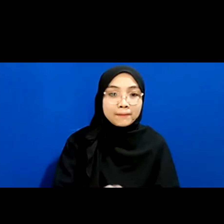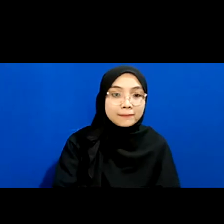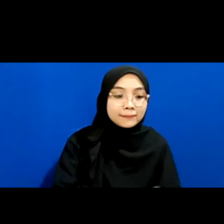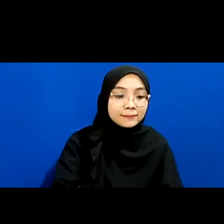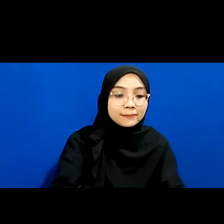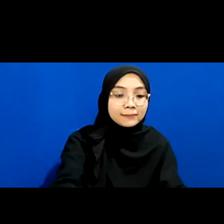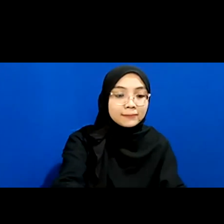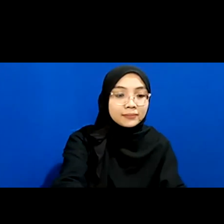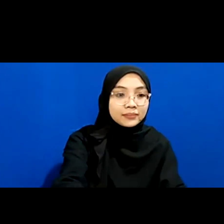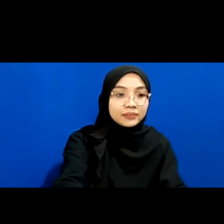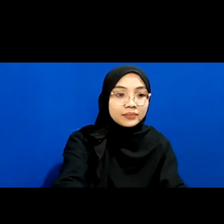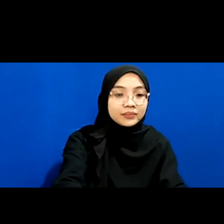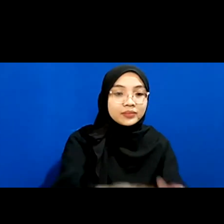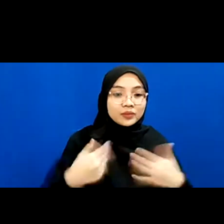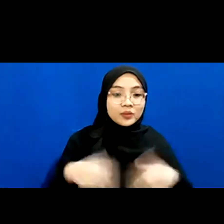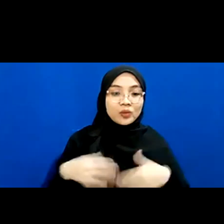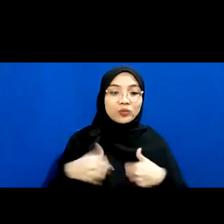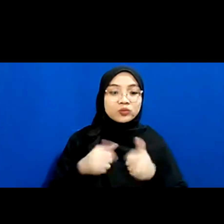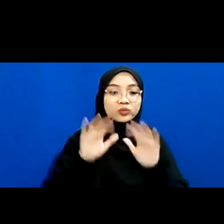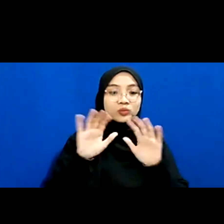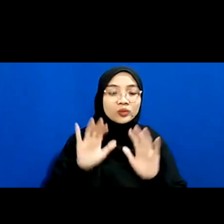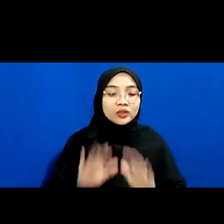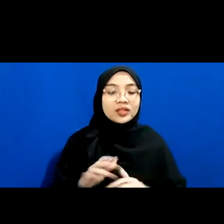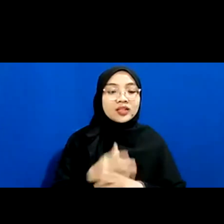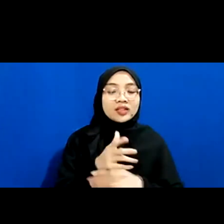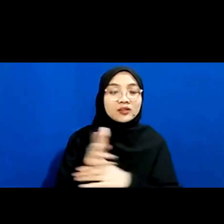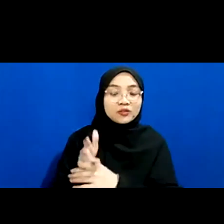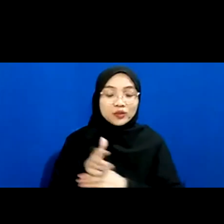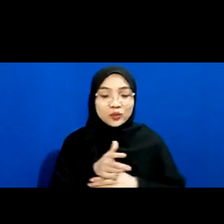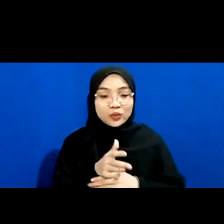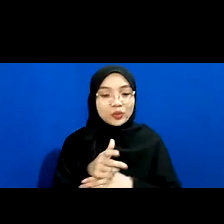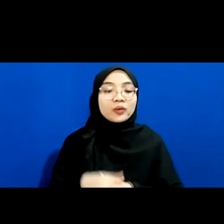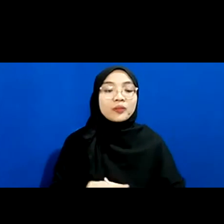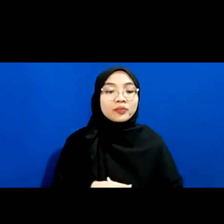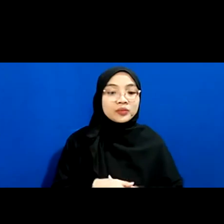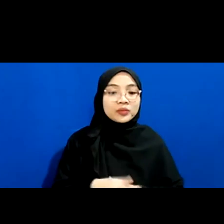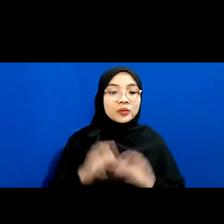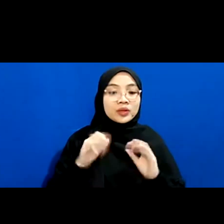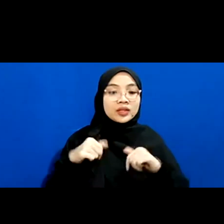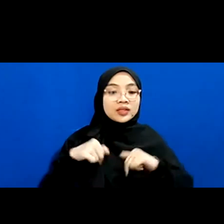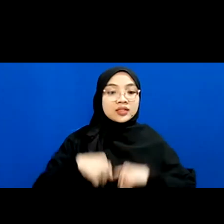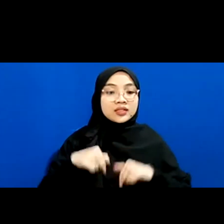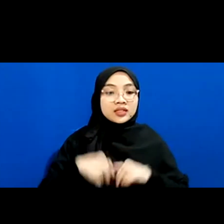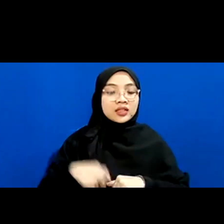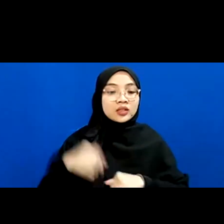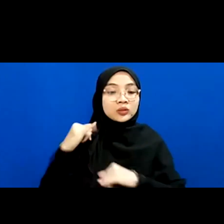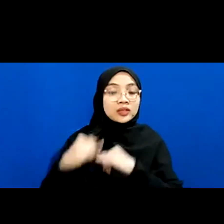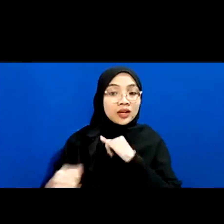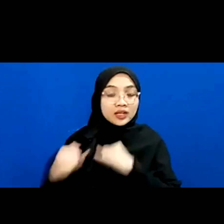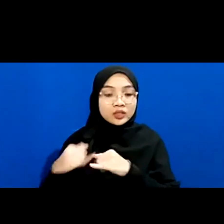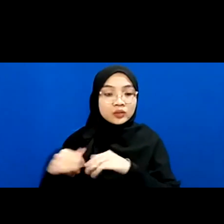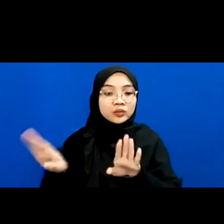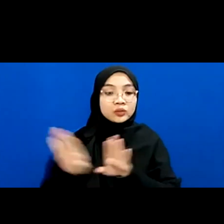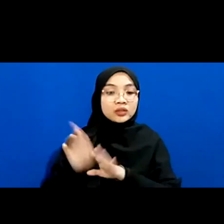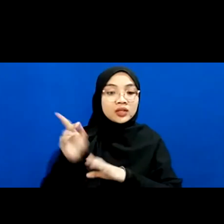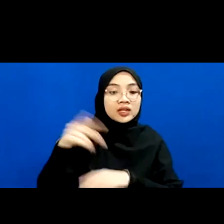That was a wonderful video. Now, before we end the summer course, we would like to invite the Dean of the Faculty of Psychology, Gadjah Mada University,